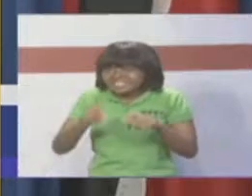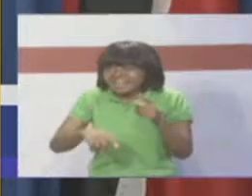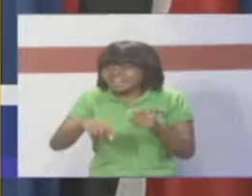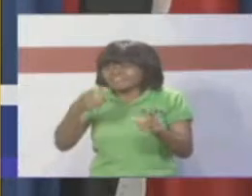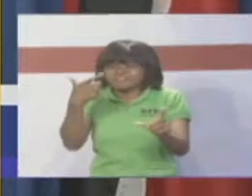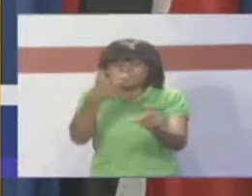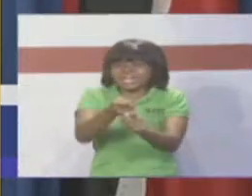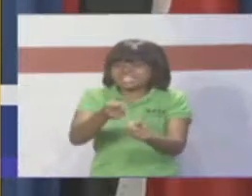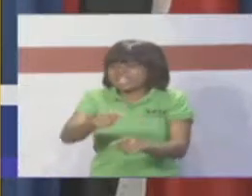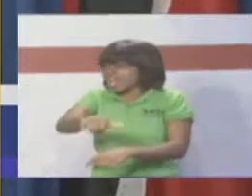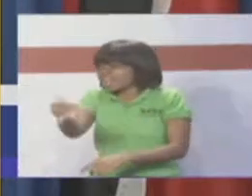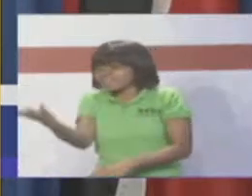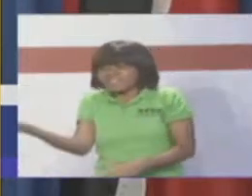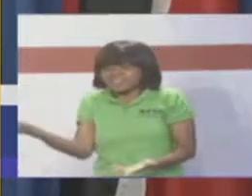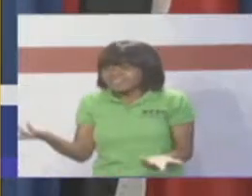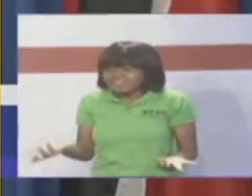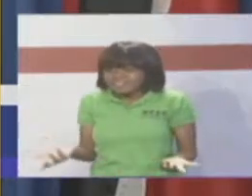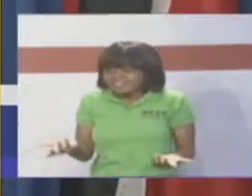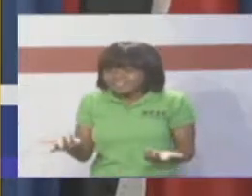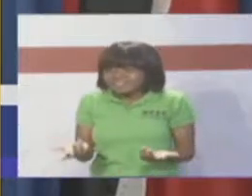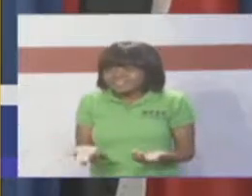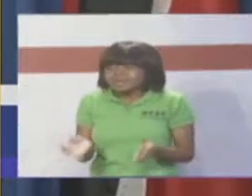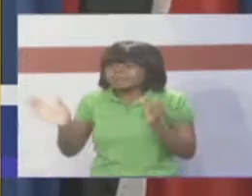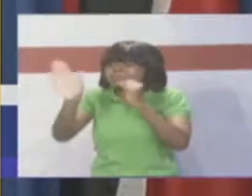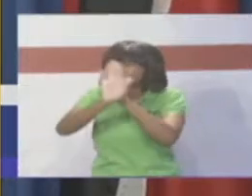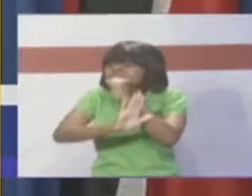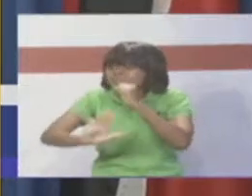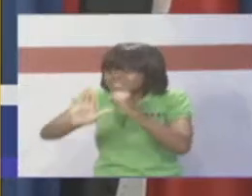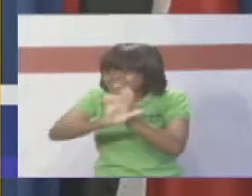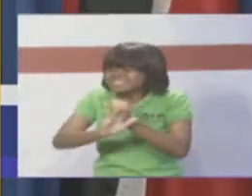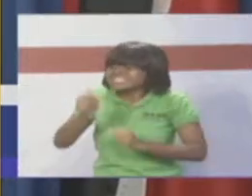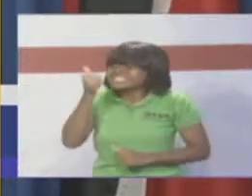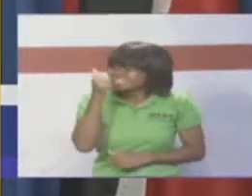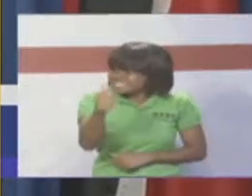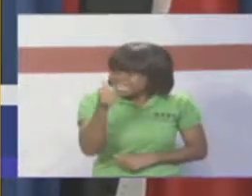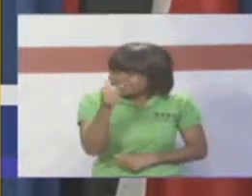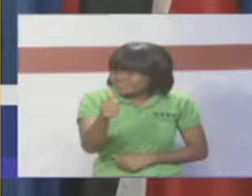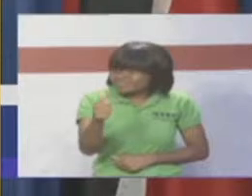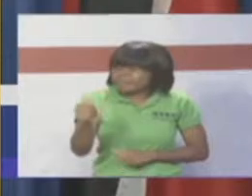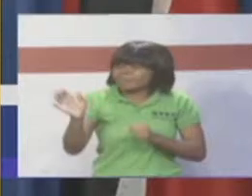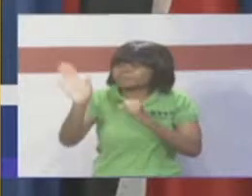and loved ones, to protect your community, and to protect your nation.